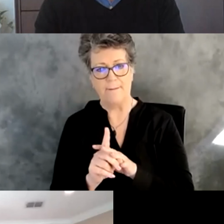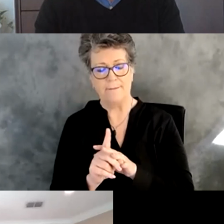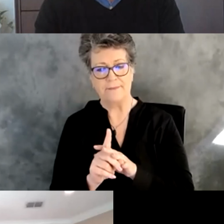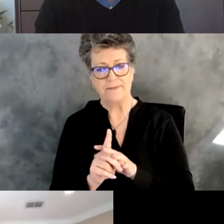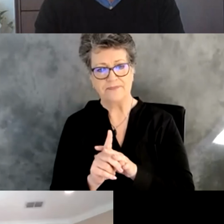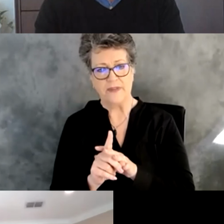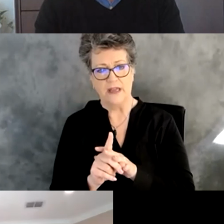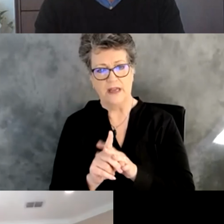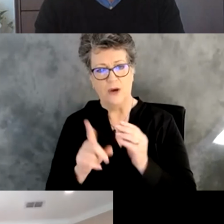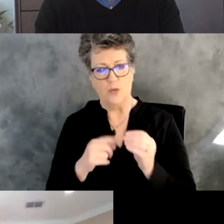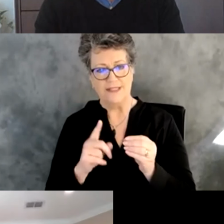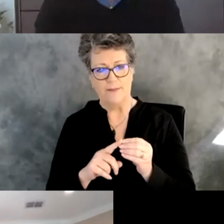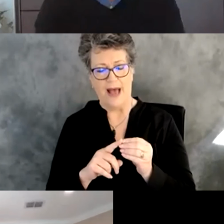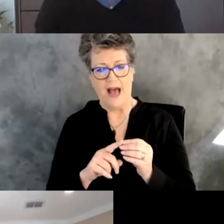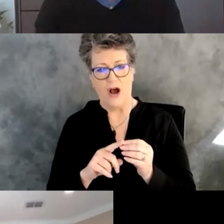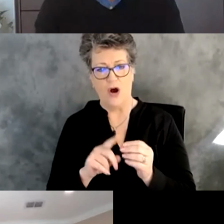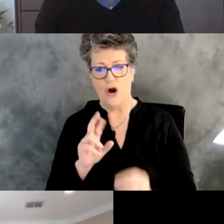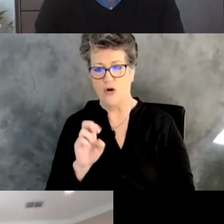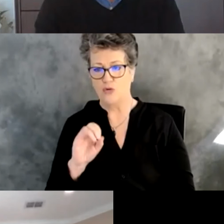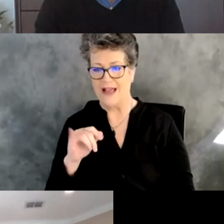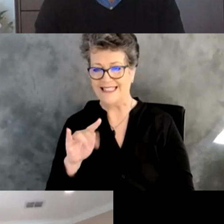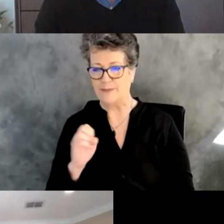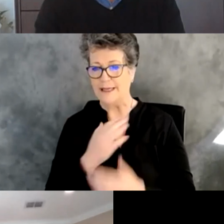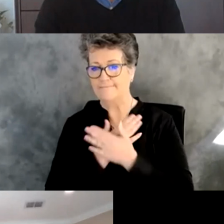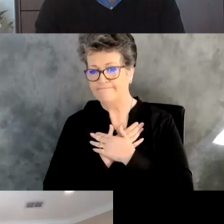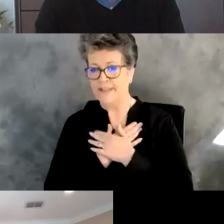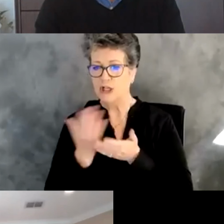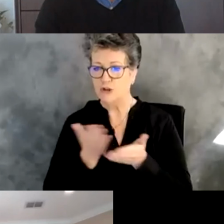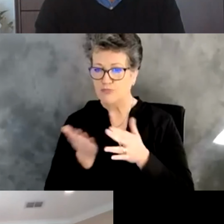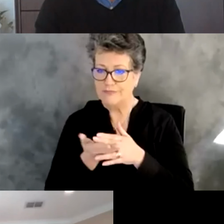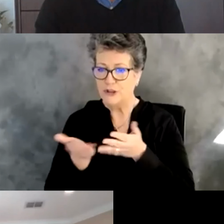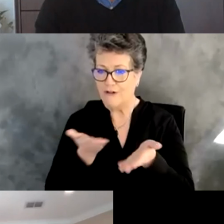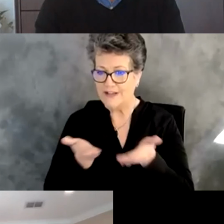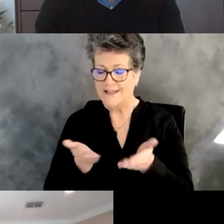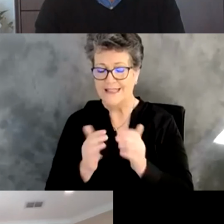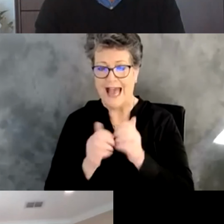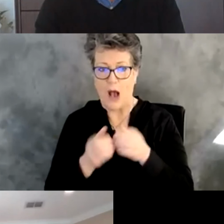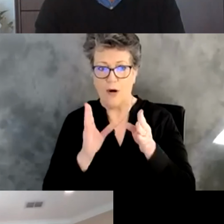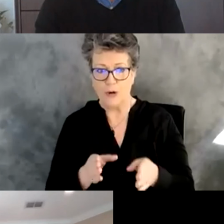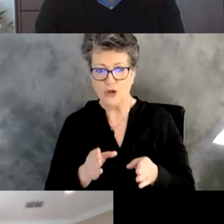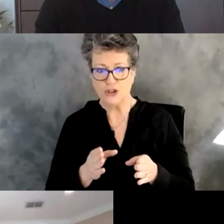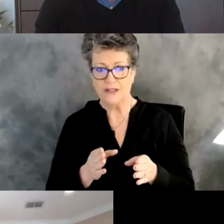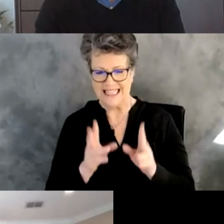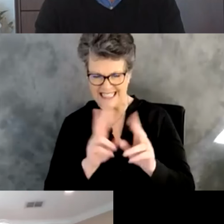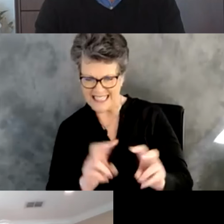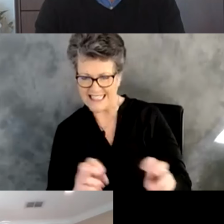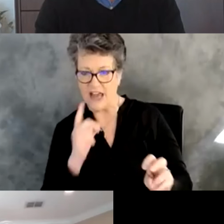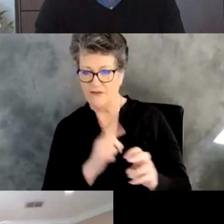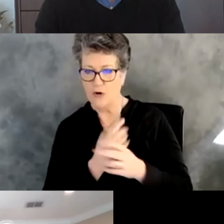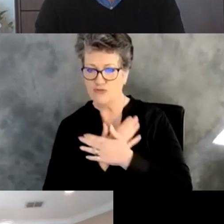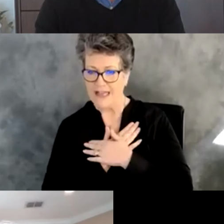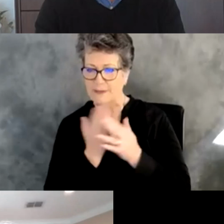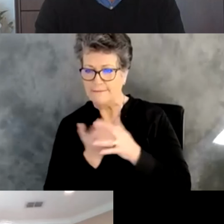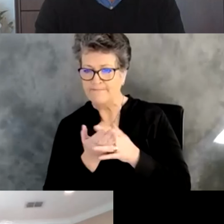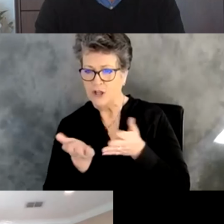was just about respite services and a little bit more detail about how someone gets assessed for respite services, how